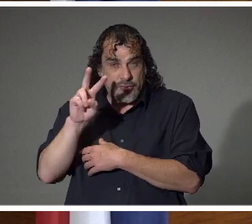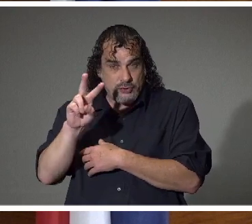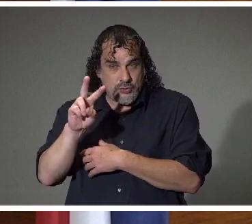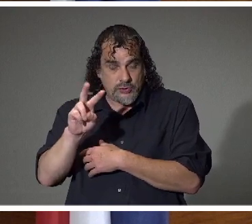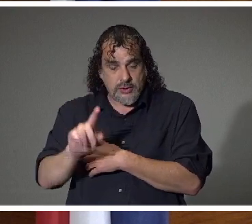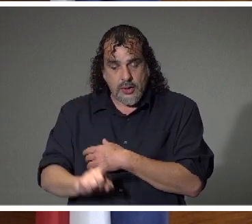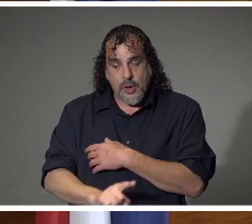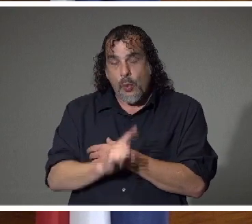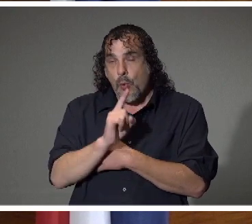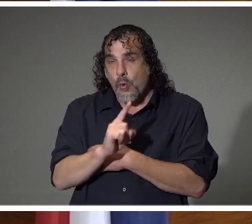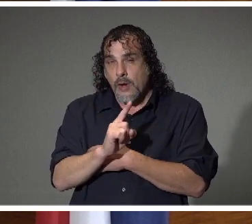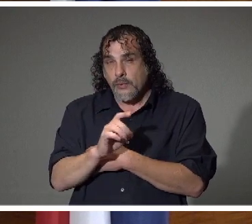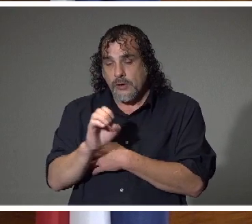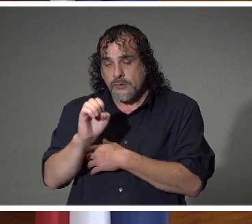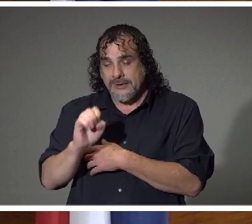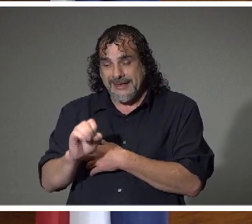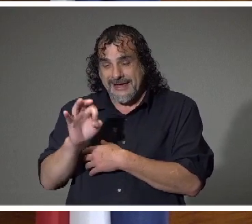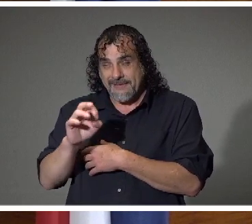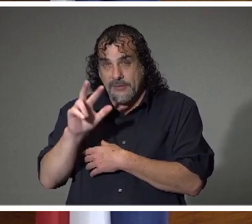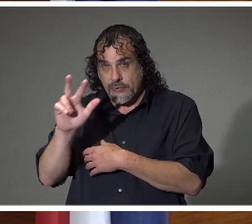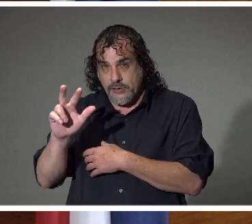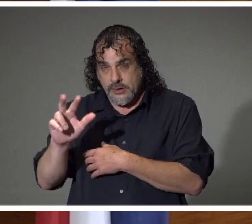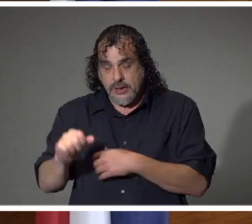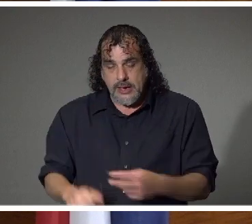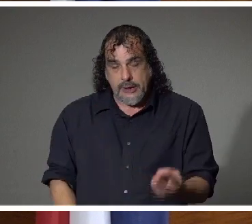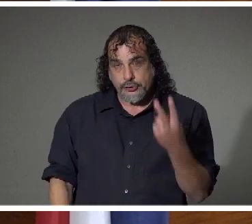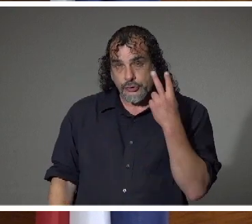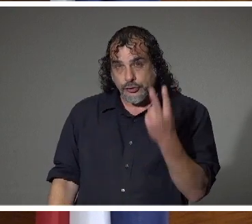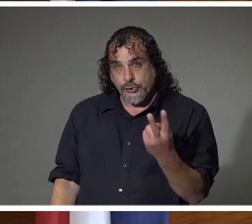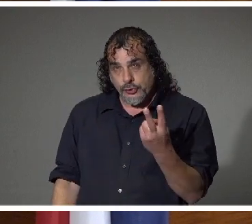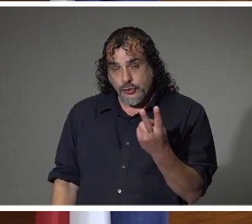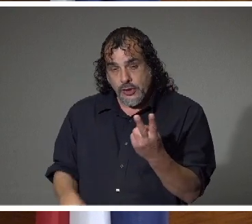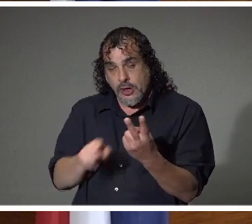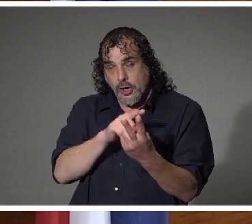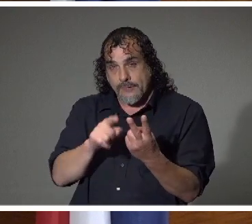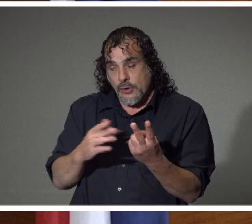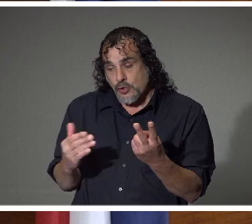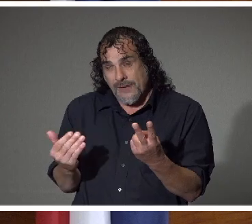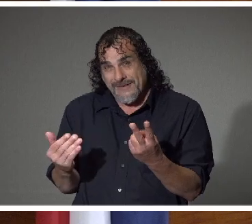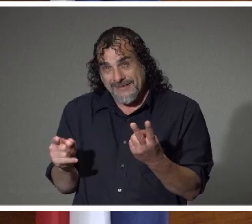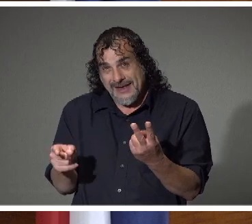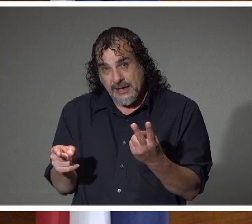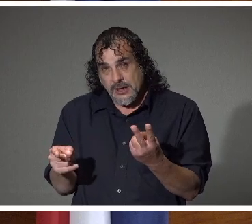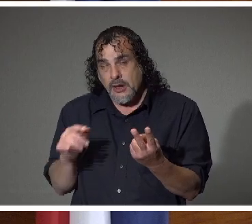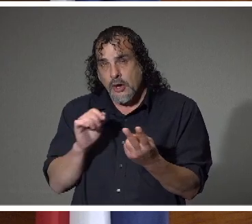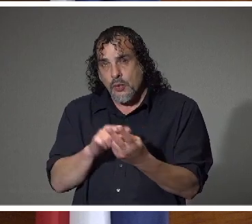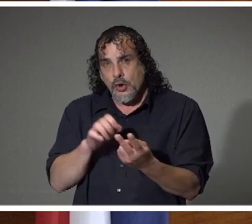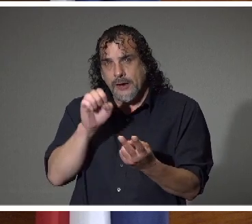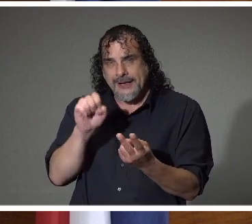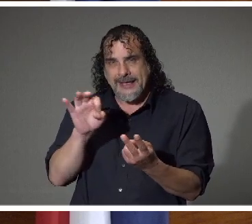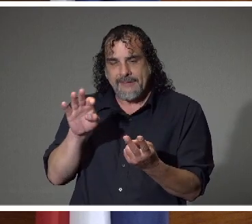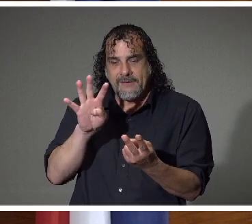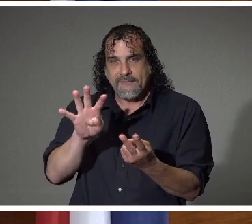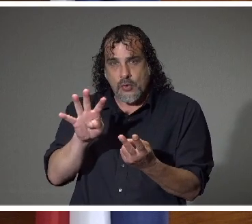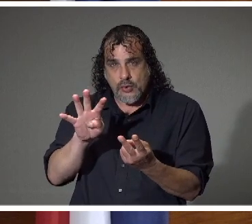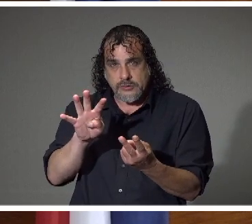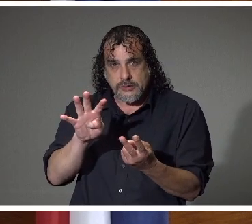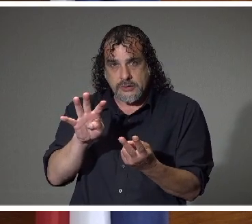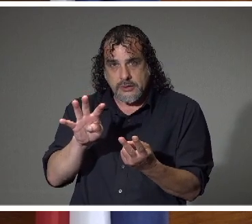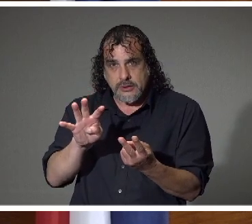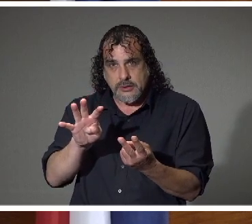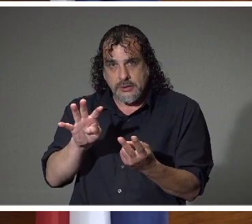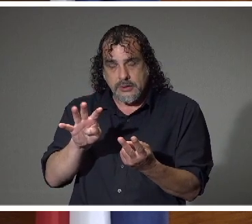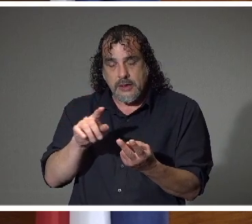of those tornadoes was an EF3, and 2 of those 15 tornadoes were EF4s. The